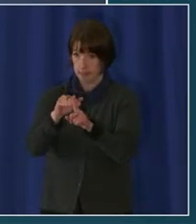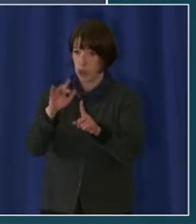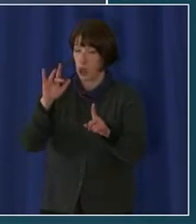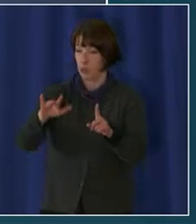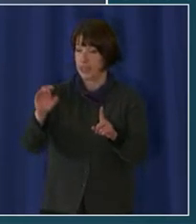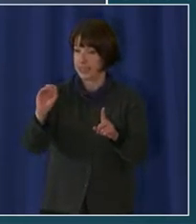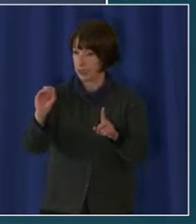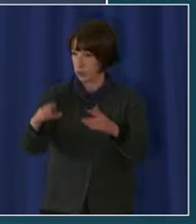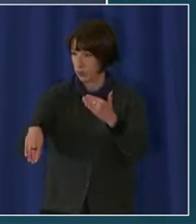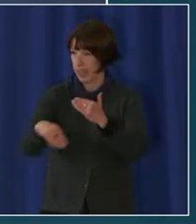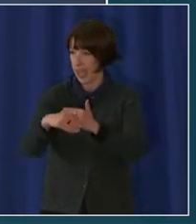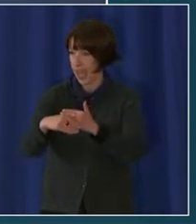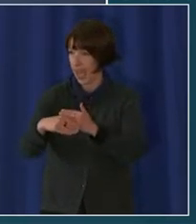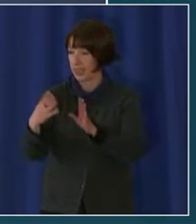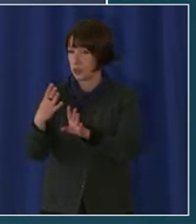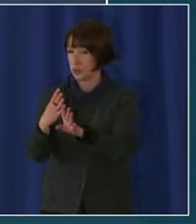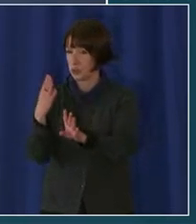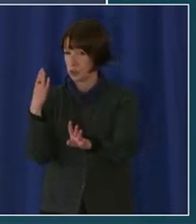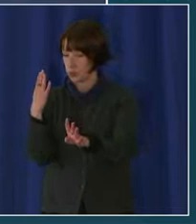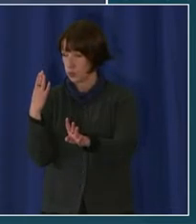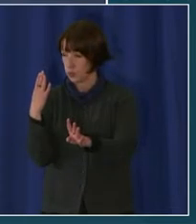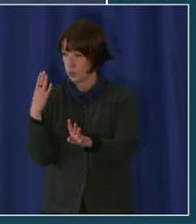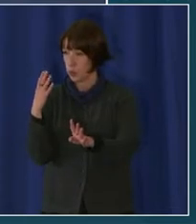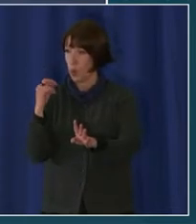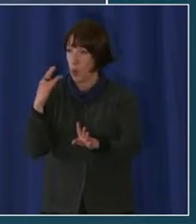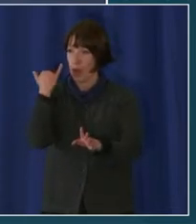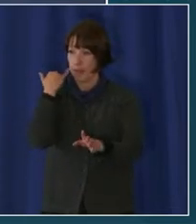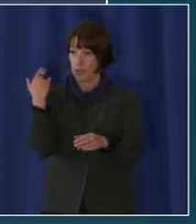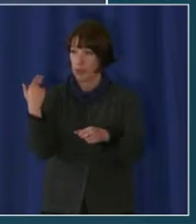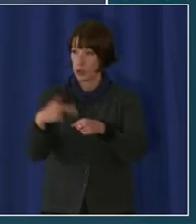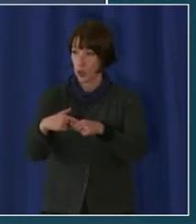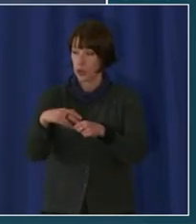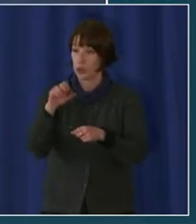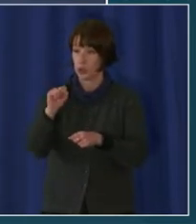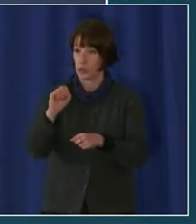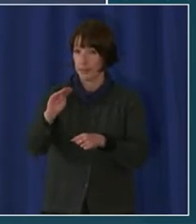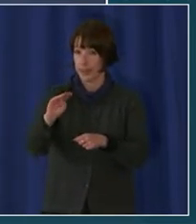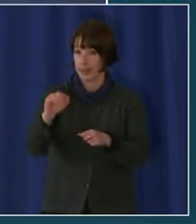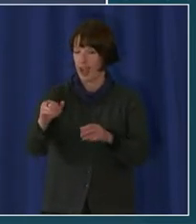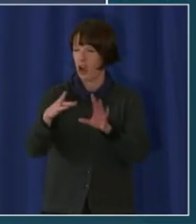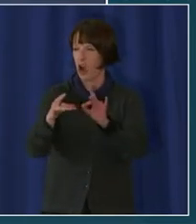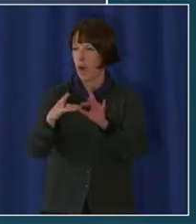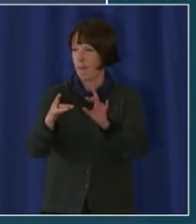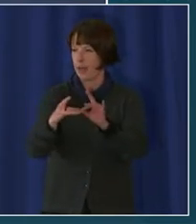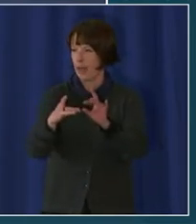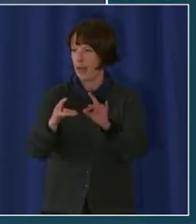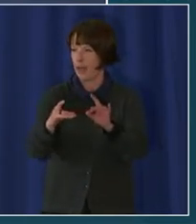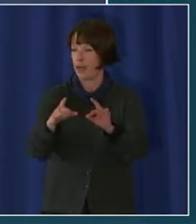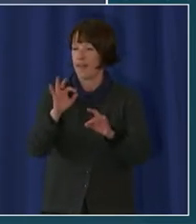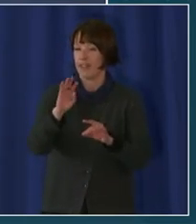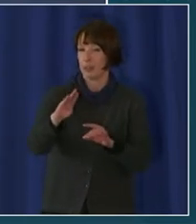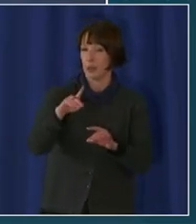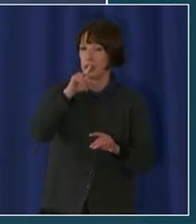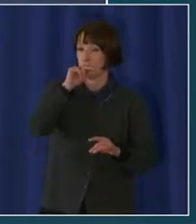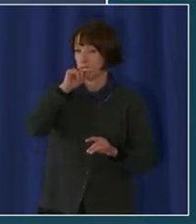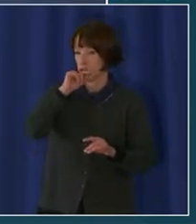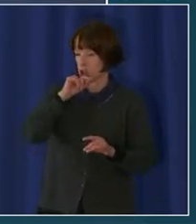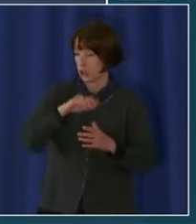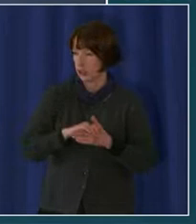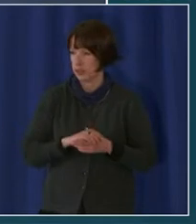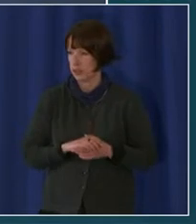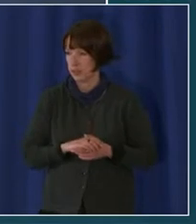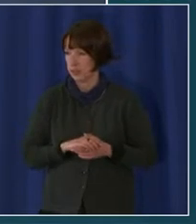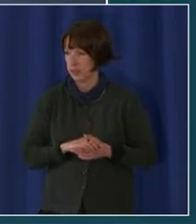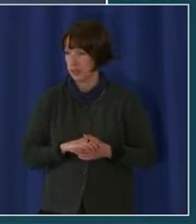press 0 now to be added to our speaker queue. Or if you're joining via social media, you can comment your question on our Facebook and Twitter live